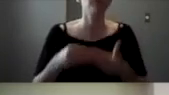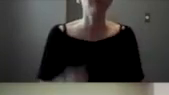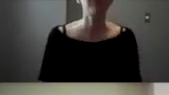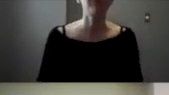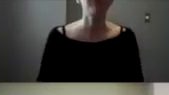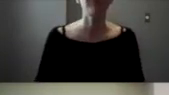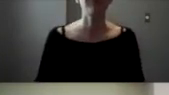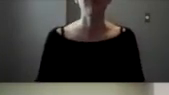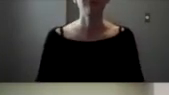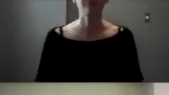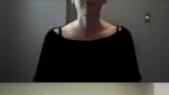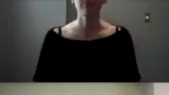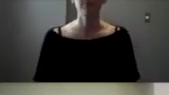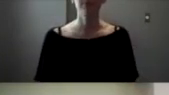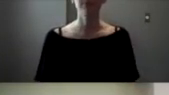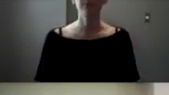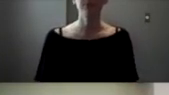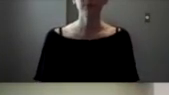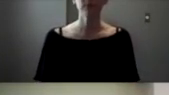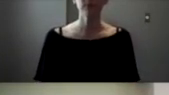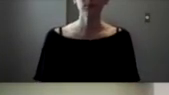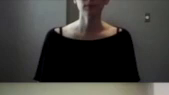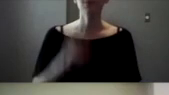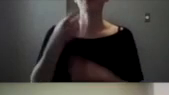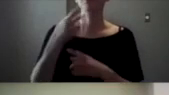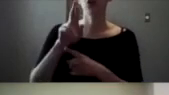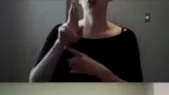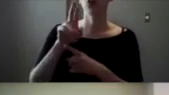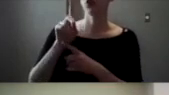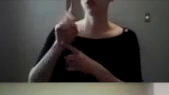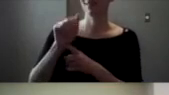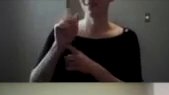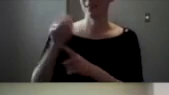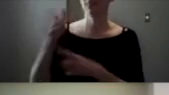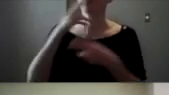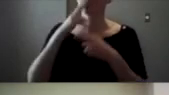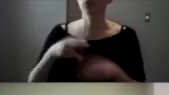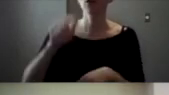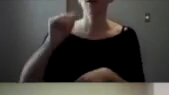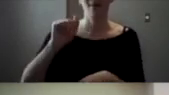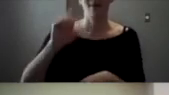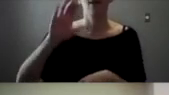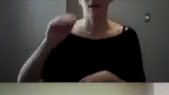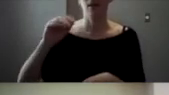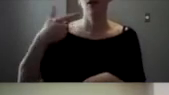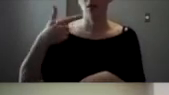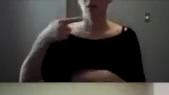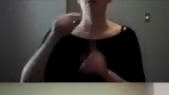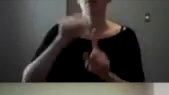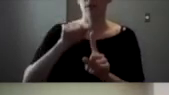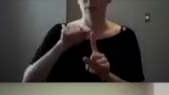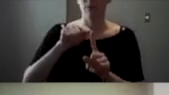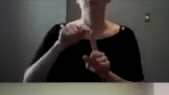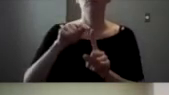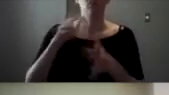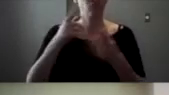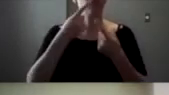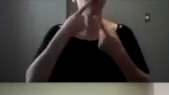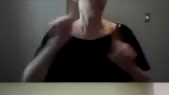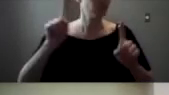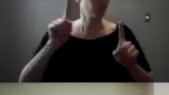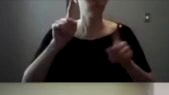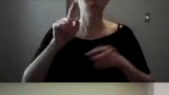You also heard Dr. Dean mention the fact that ACOG has also come out and made a very public